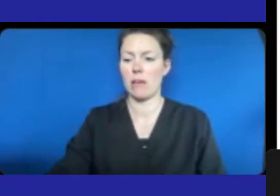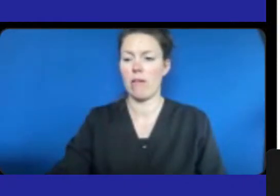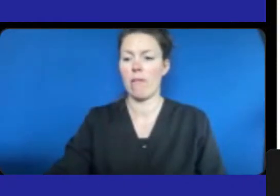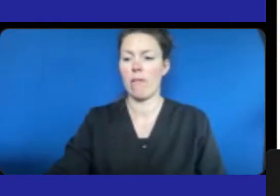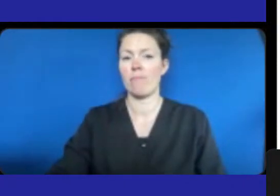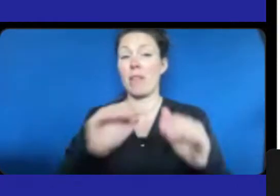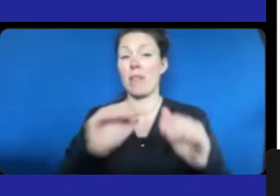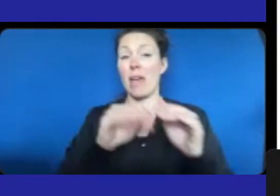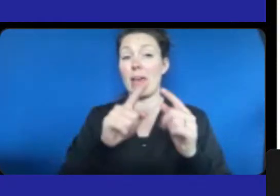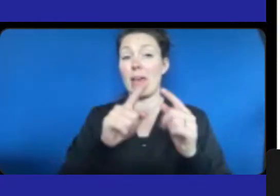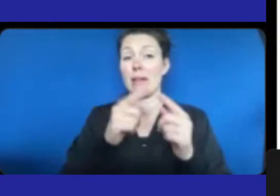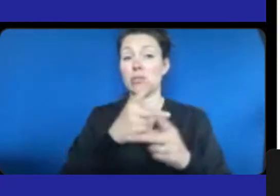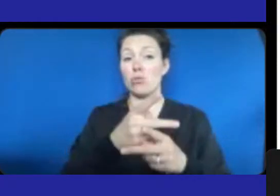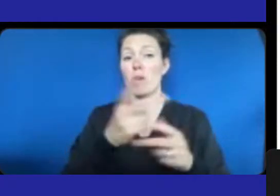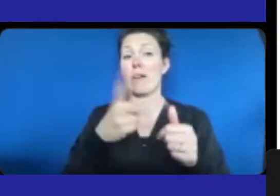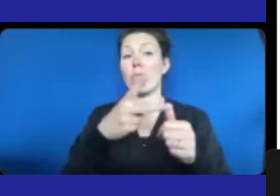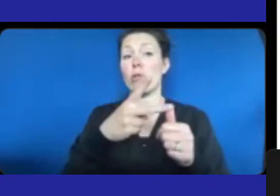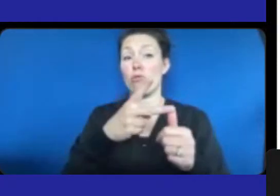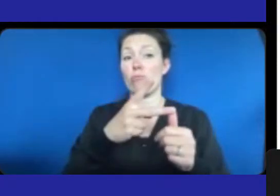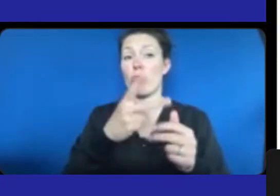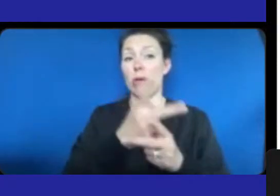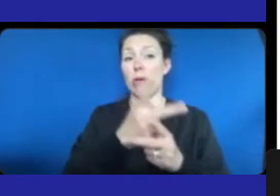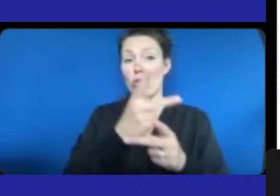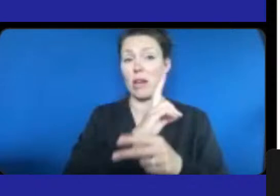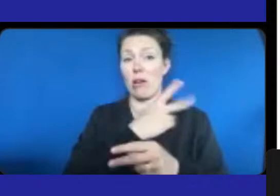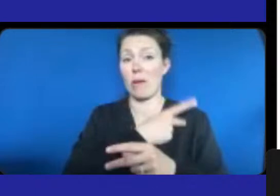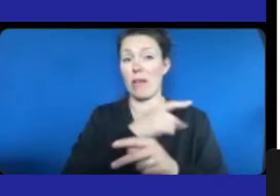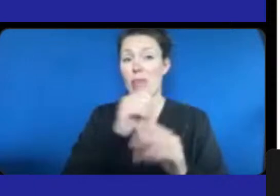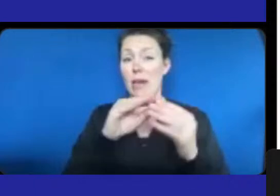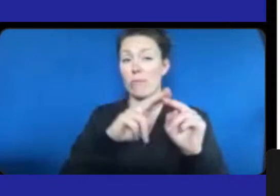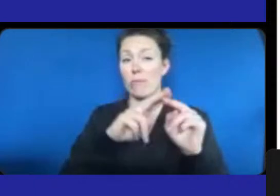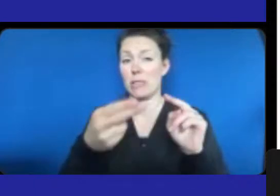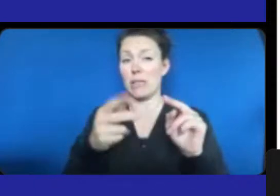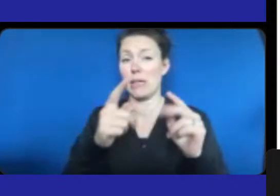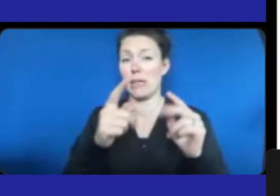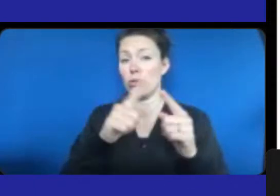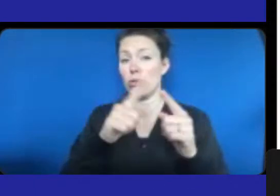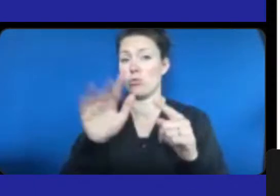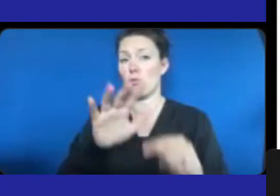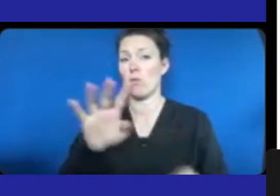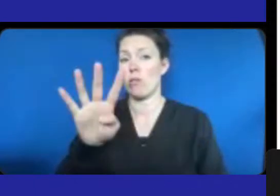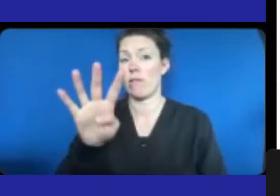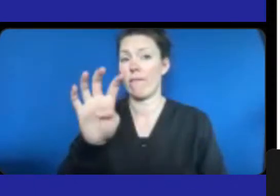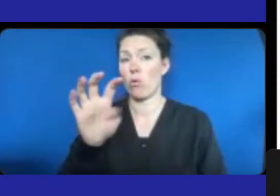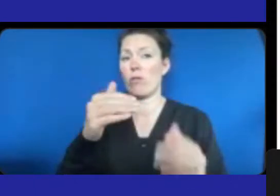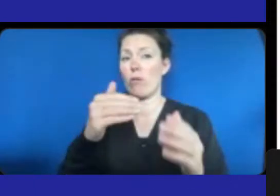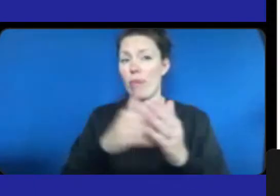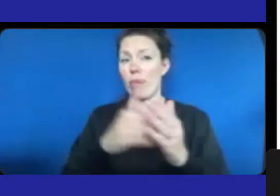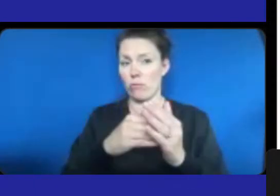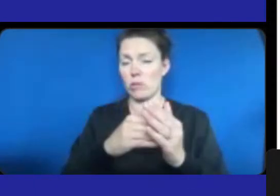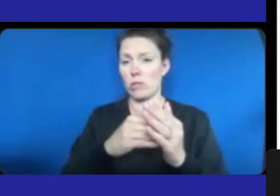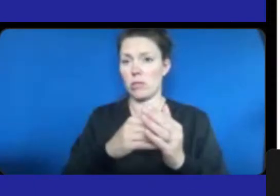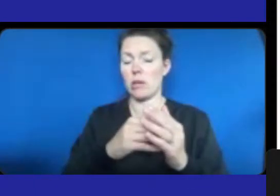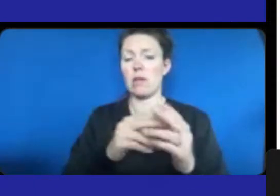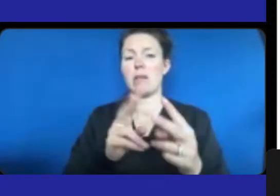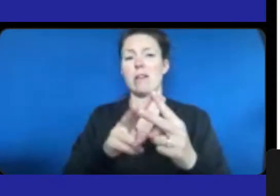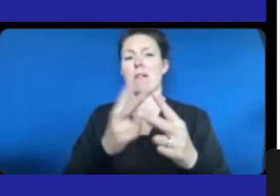of primary care patients, dipped down to around 400,000 in the quarter. I think both of these